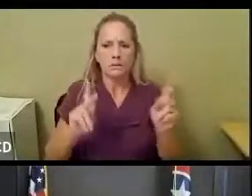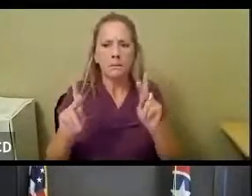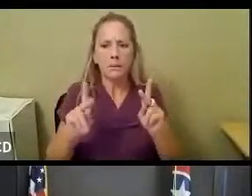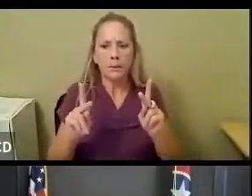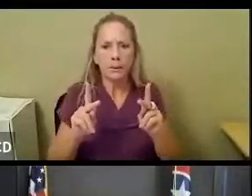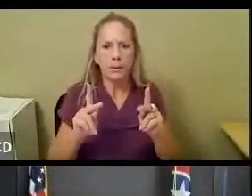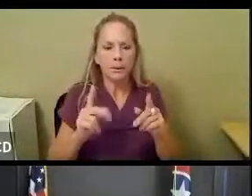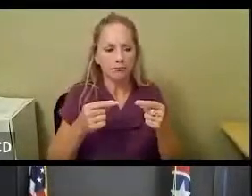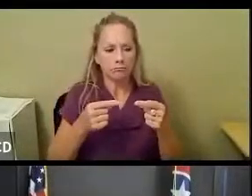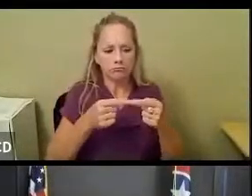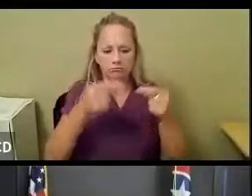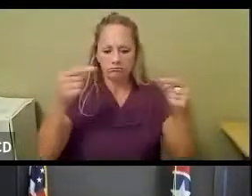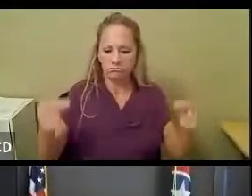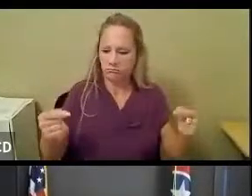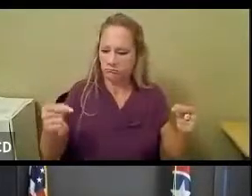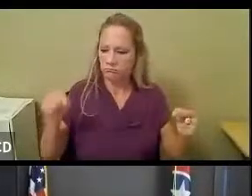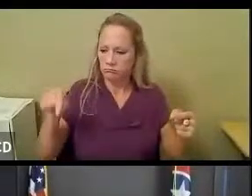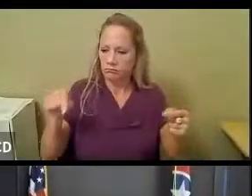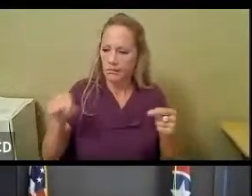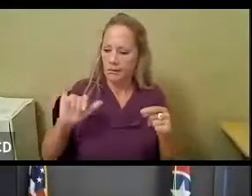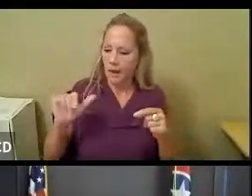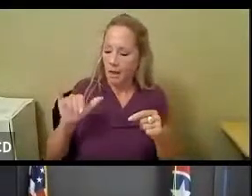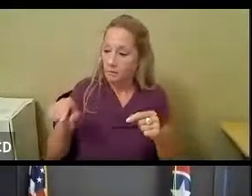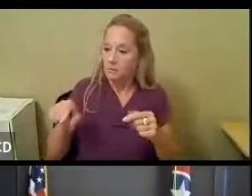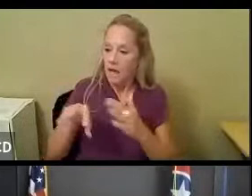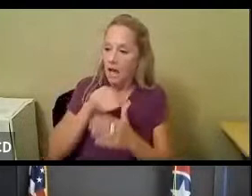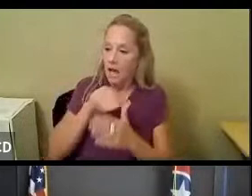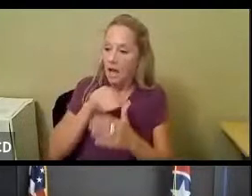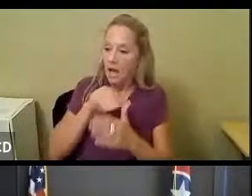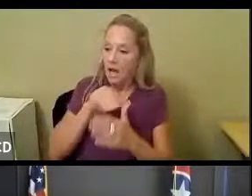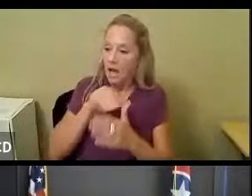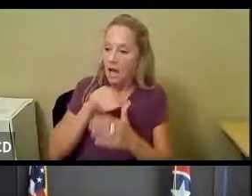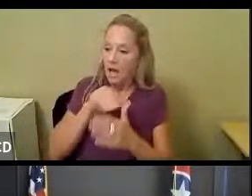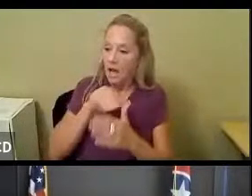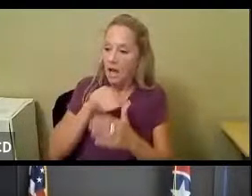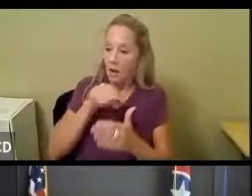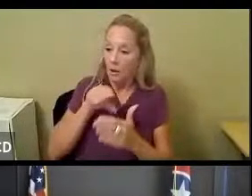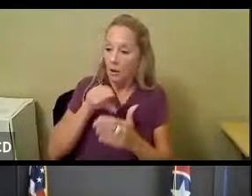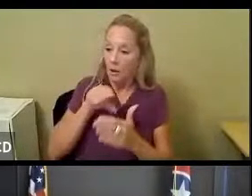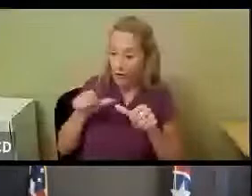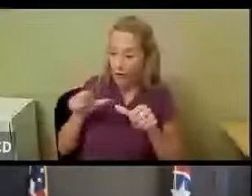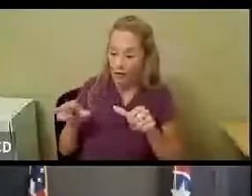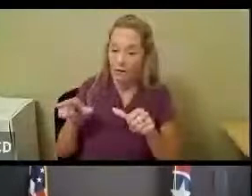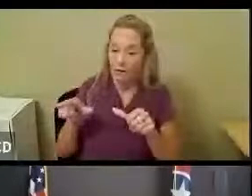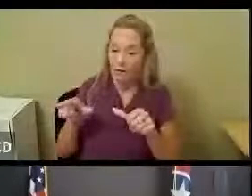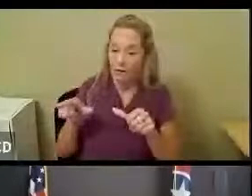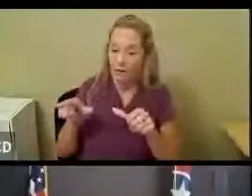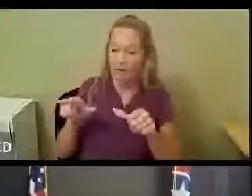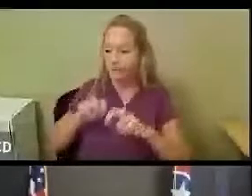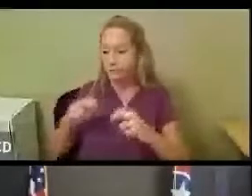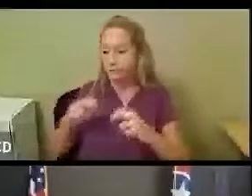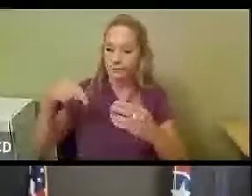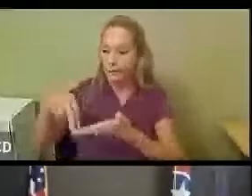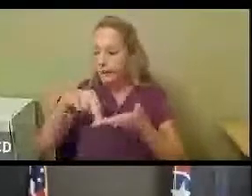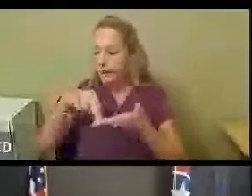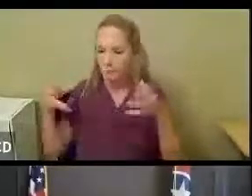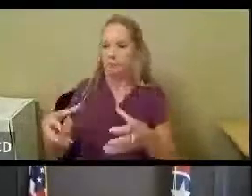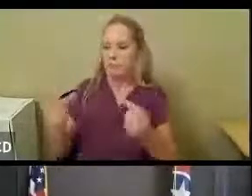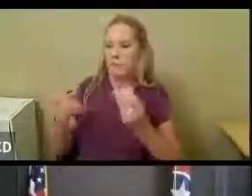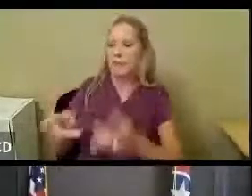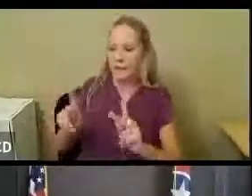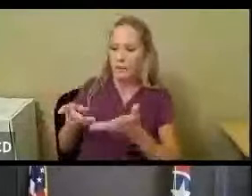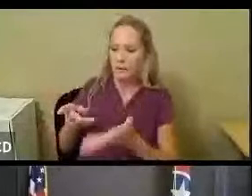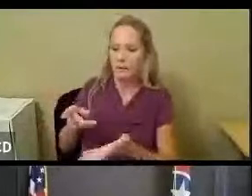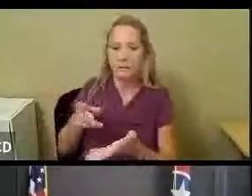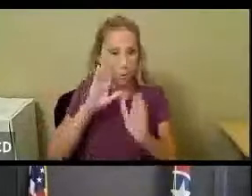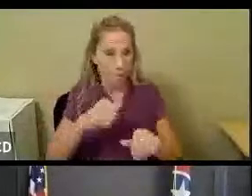adjacent outdoor area. So that's what that's talking in that regard. I hope that answers it. It does.